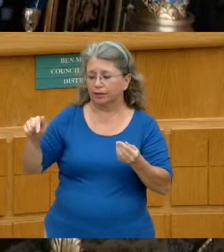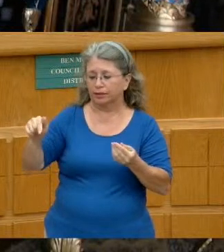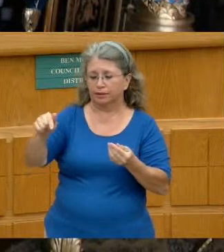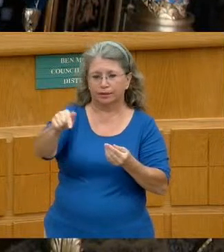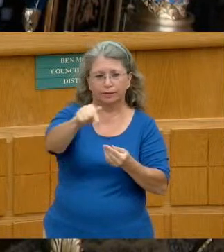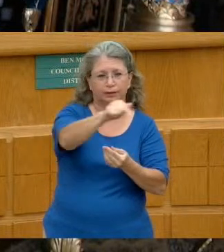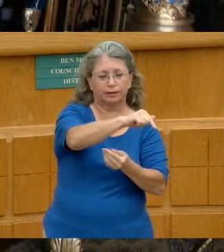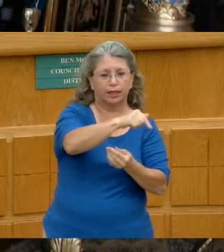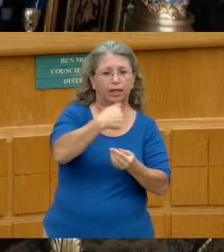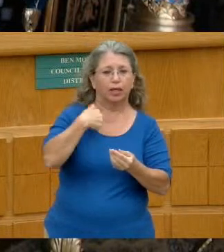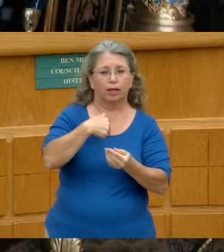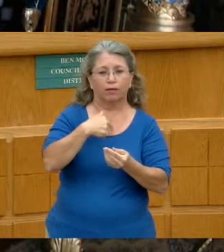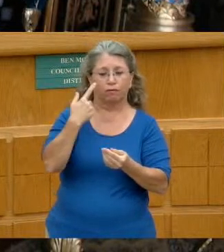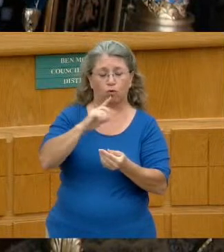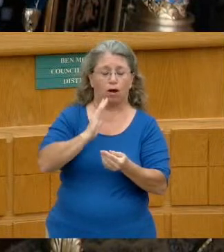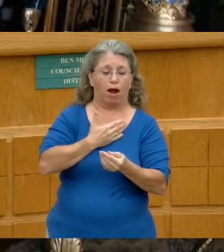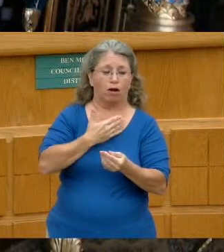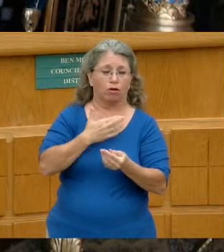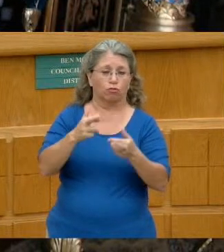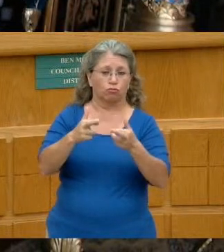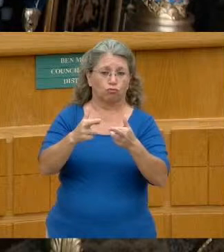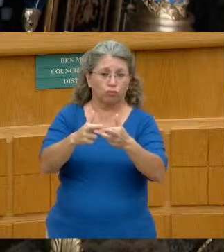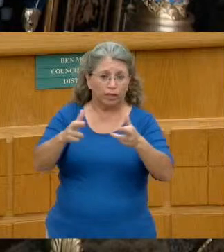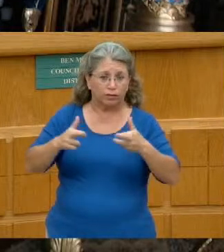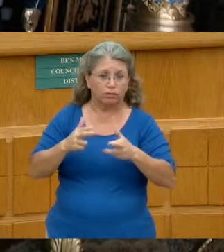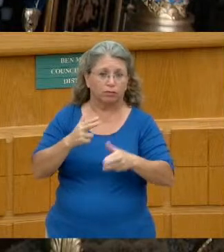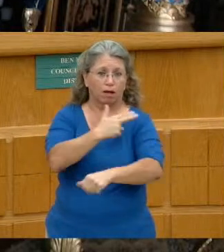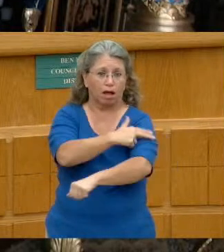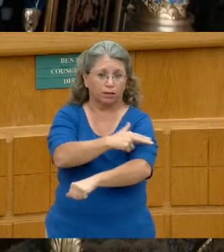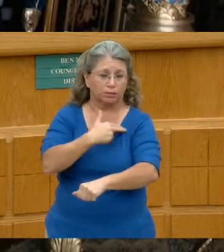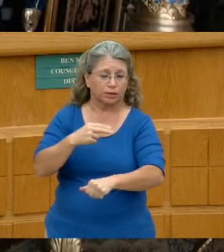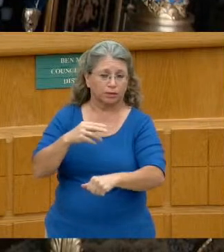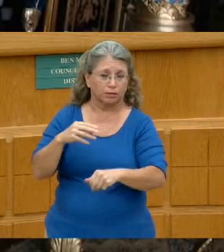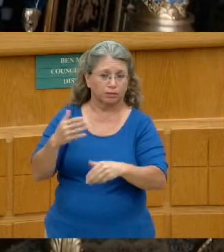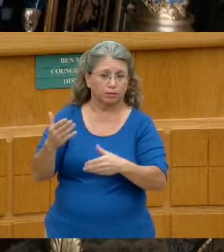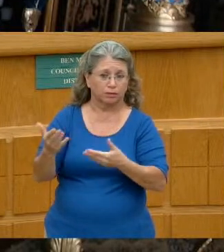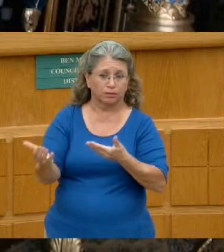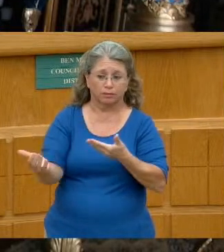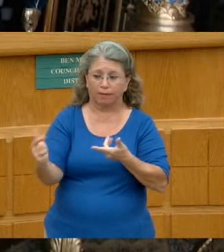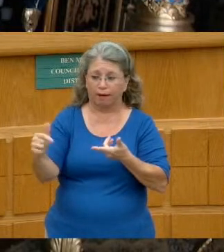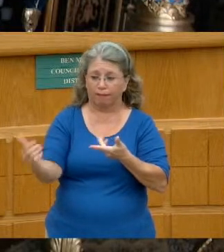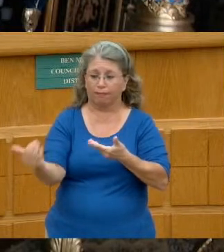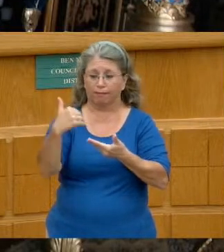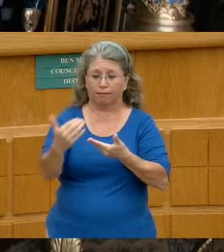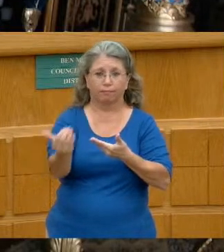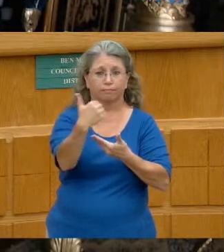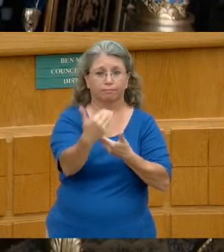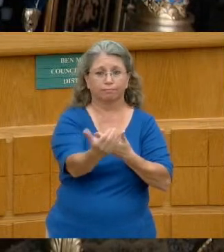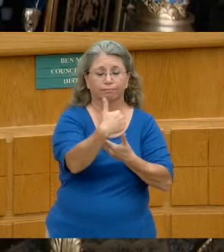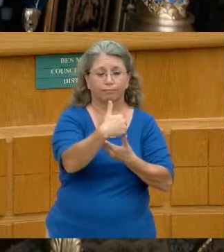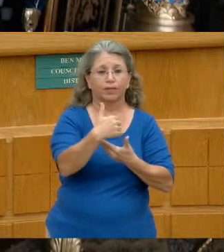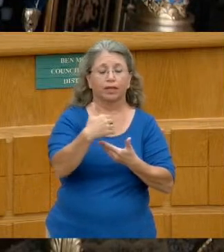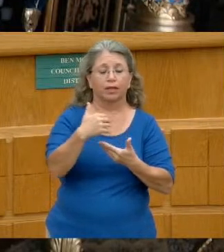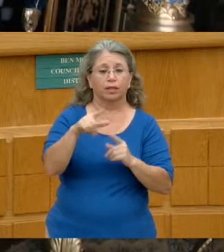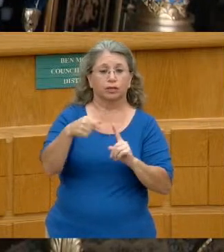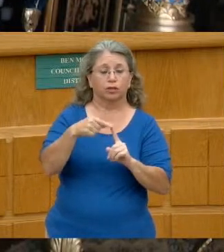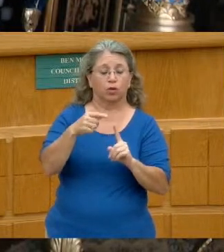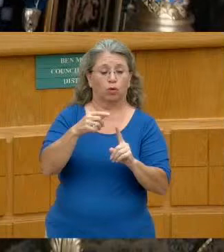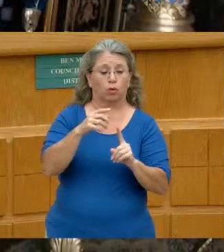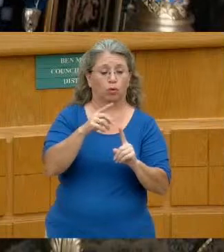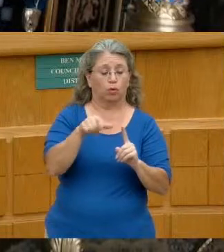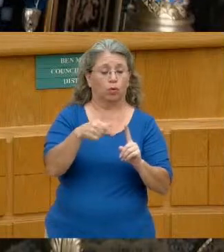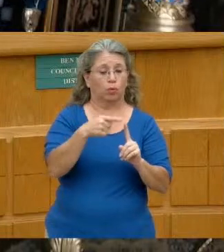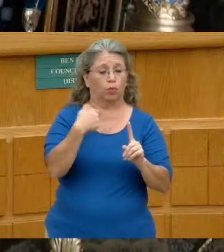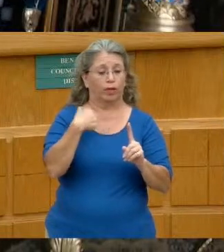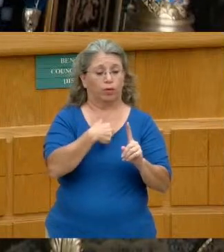regional healthcare provider. So when those procedures are restricted, they are affecting everybody who